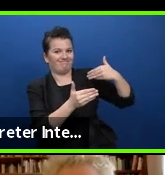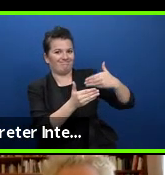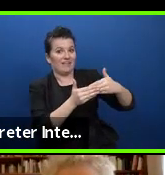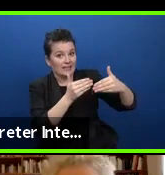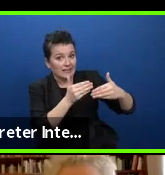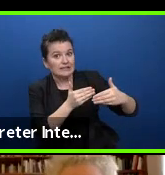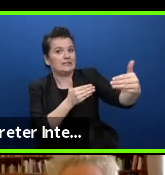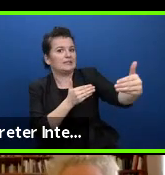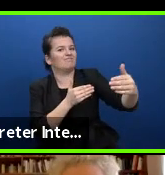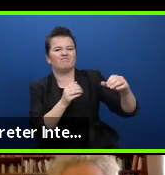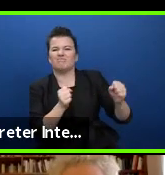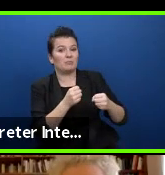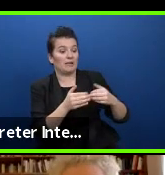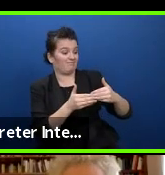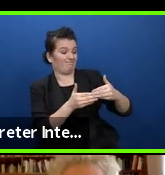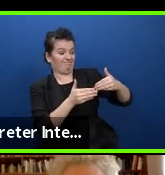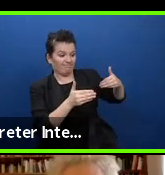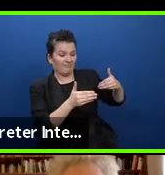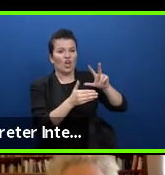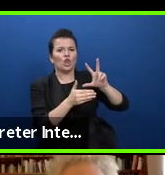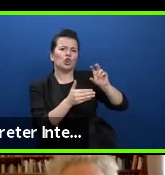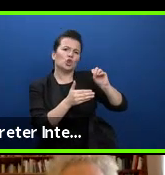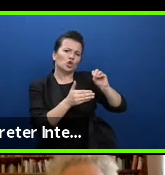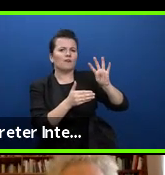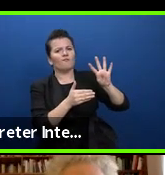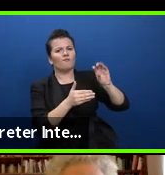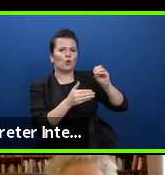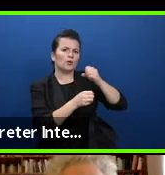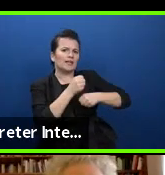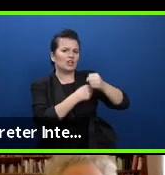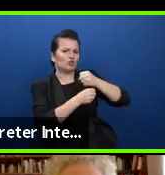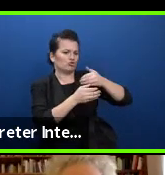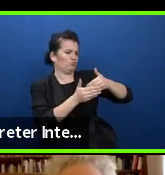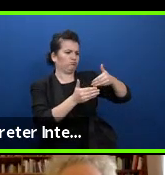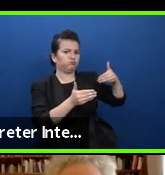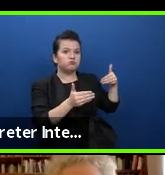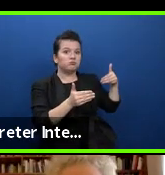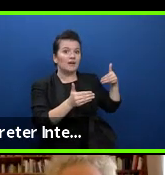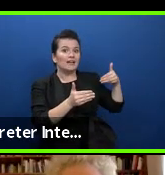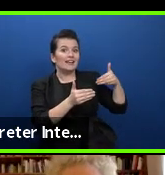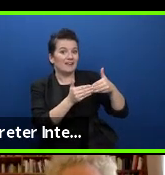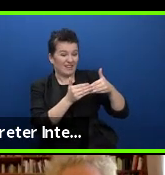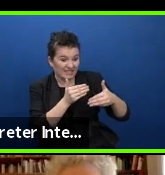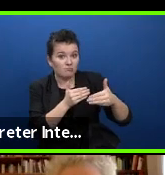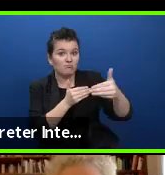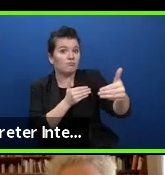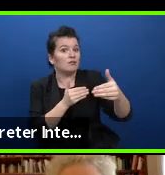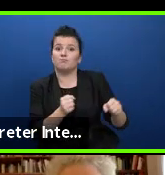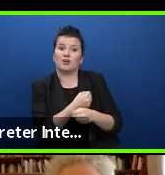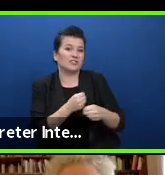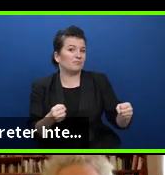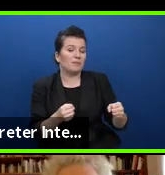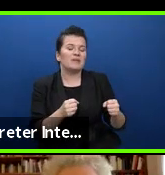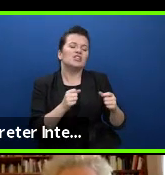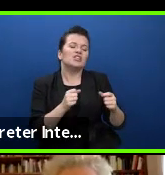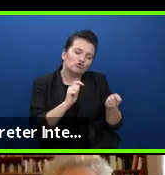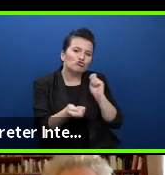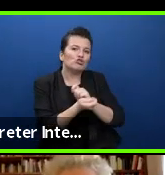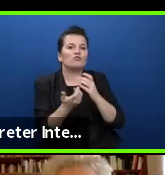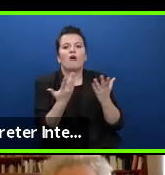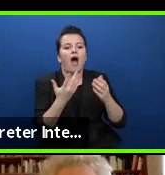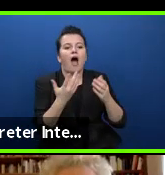for 30 or 40 years. So, and that we really have to look into all of the contracting systems, into all of the employment systems, in all of